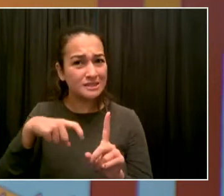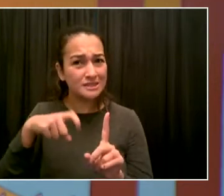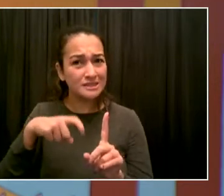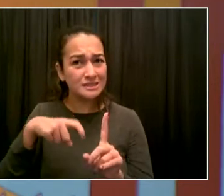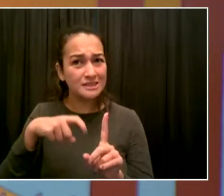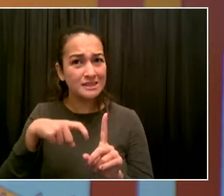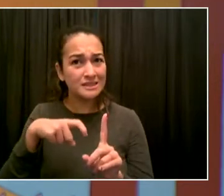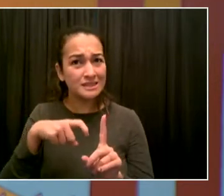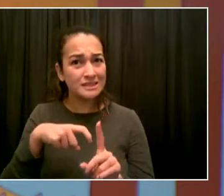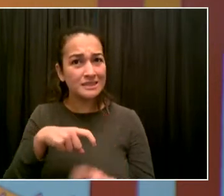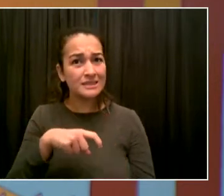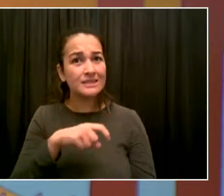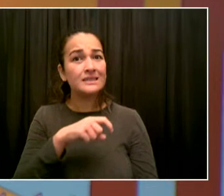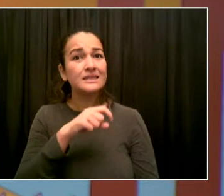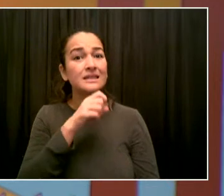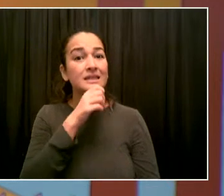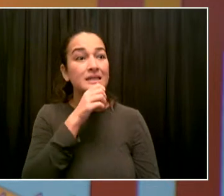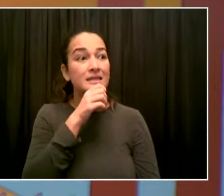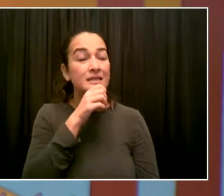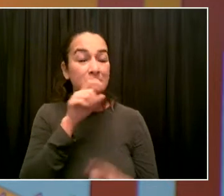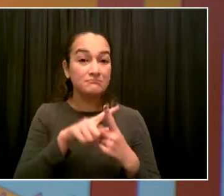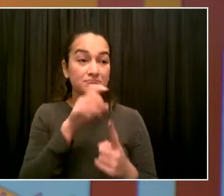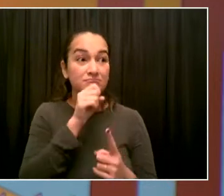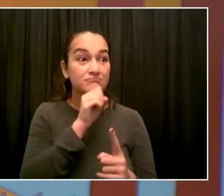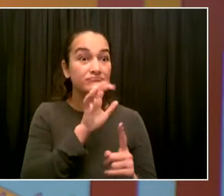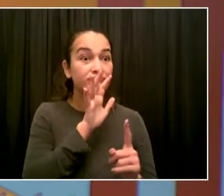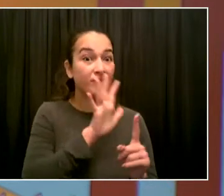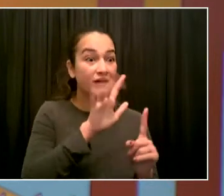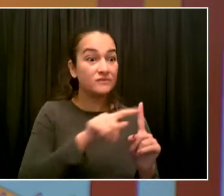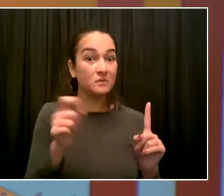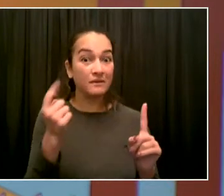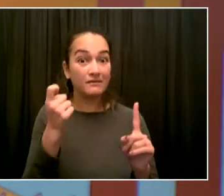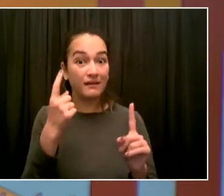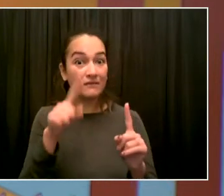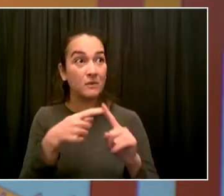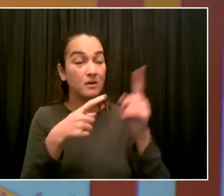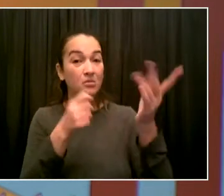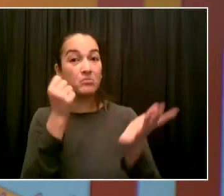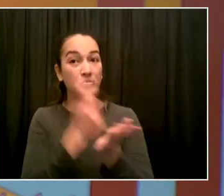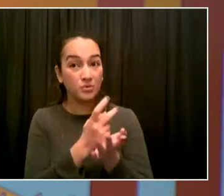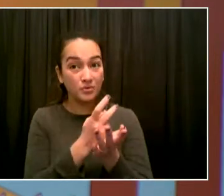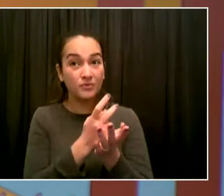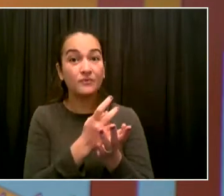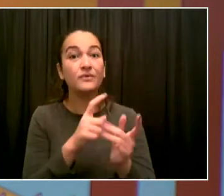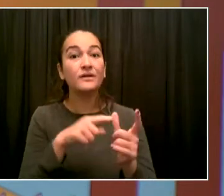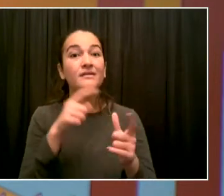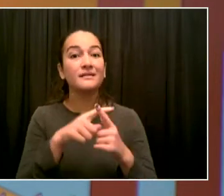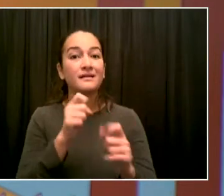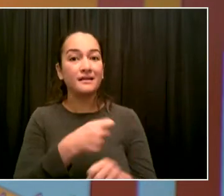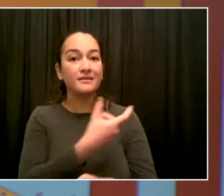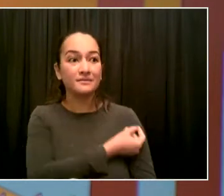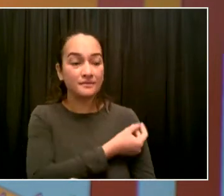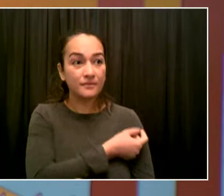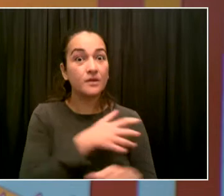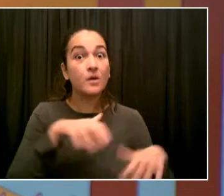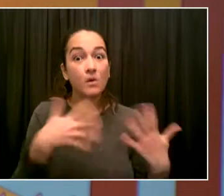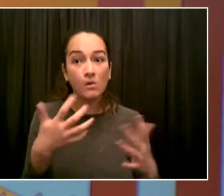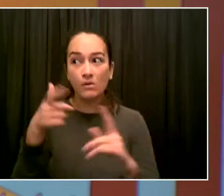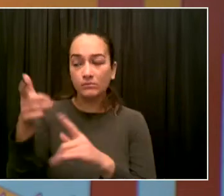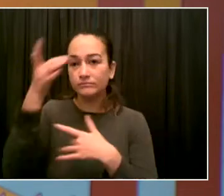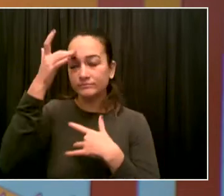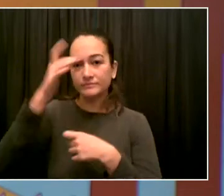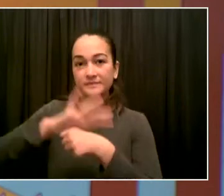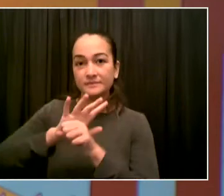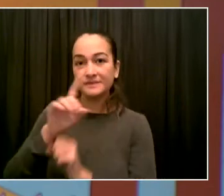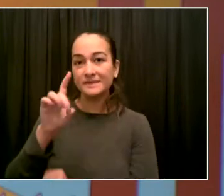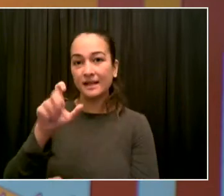such a threat. Marla, I really appreciate the question. I'm going to turn to the Chancellor, but just with this framing. The Chancellor and I fundamentally believe that